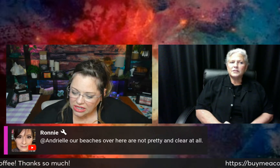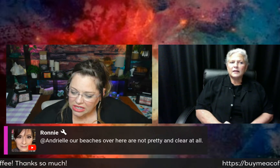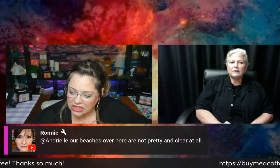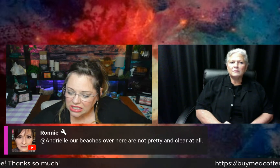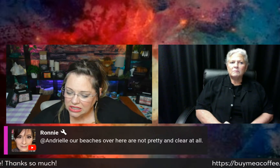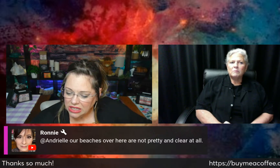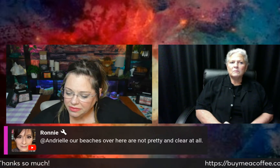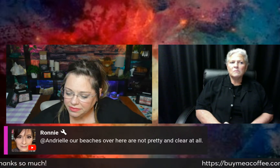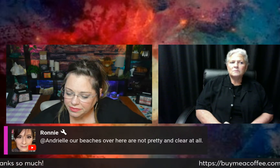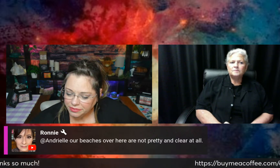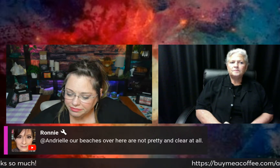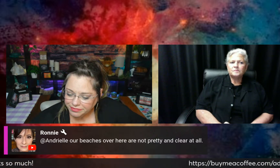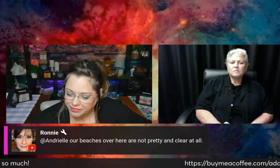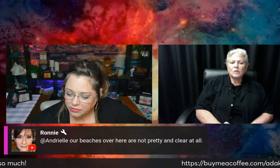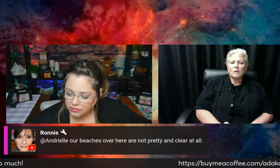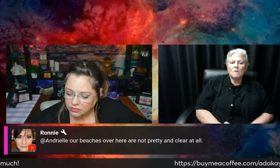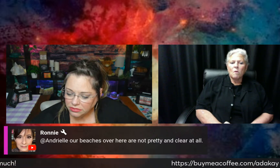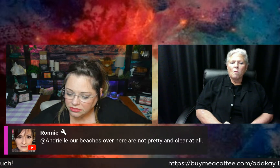Not anything that.